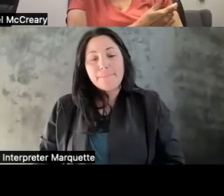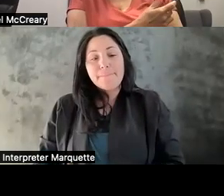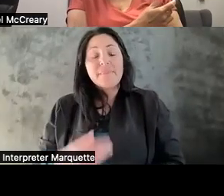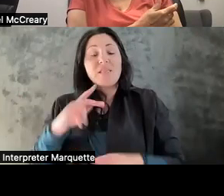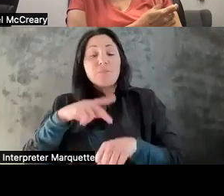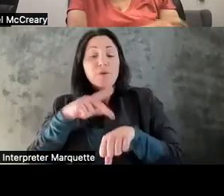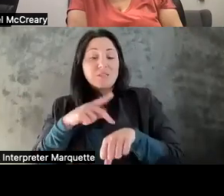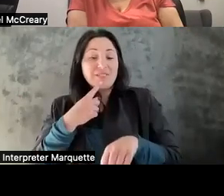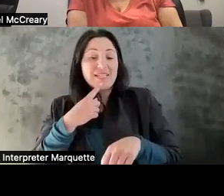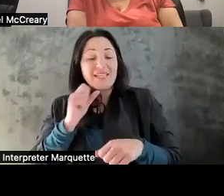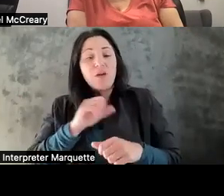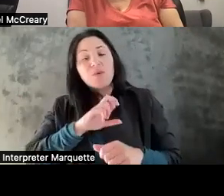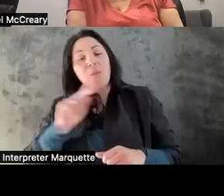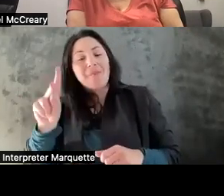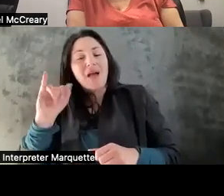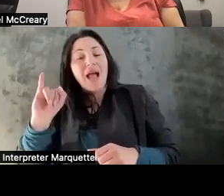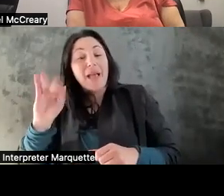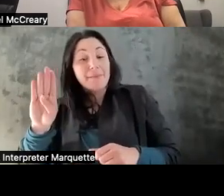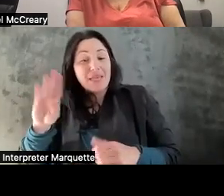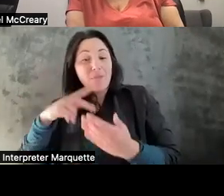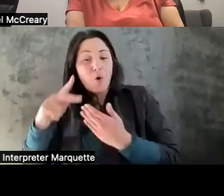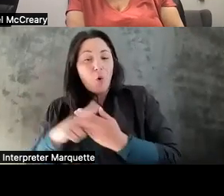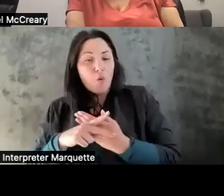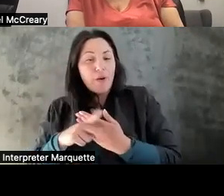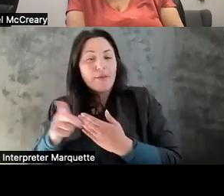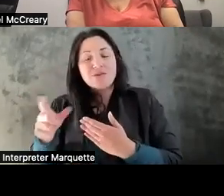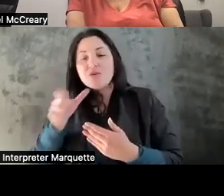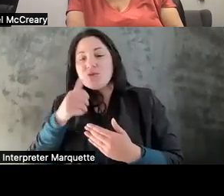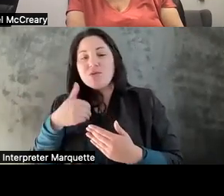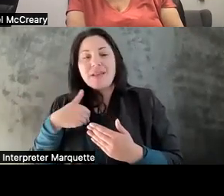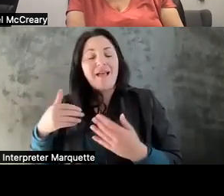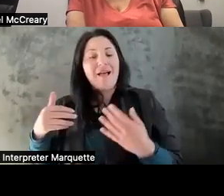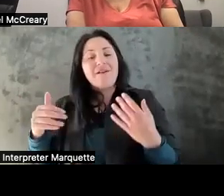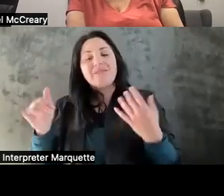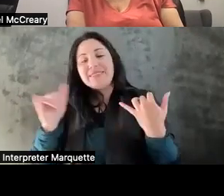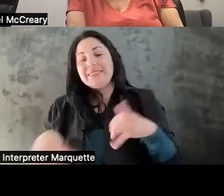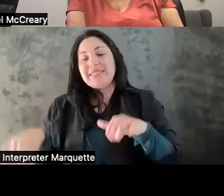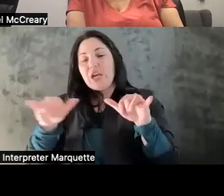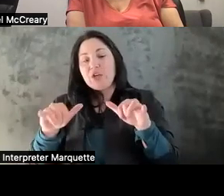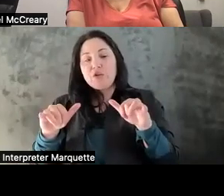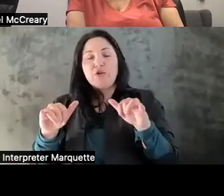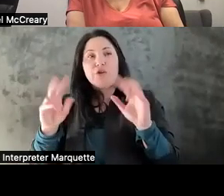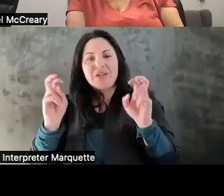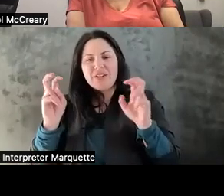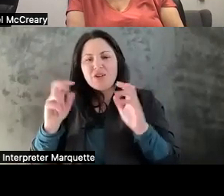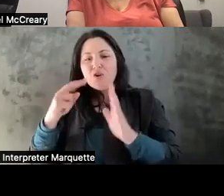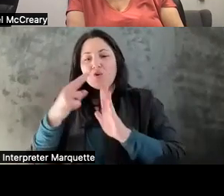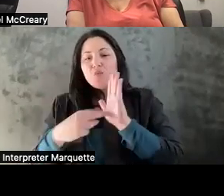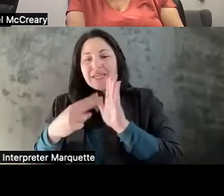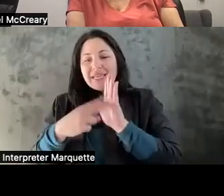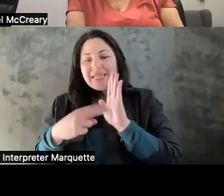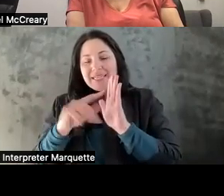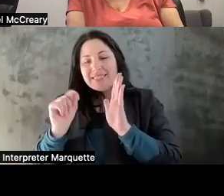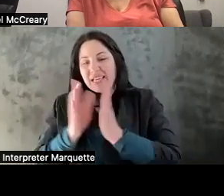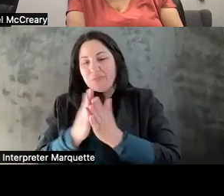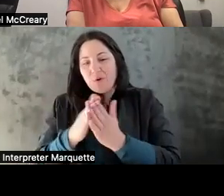back to that IB program, so we don't have a standard reading textbook. Our